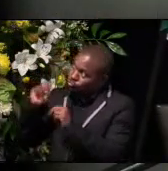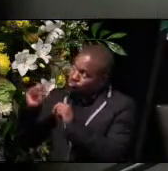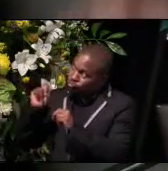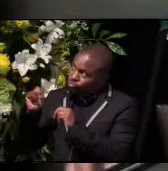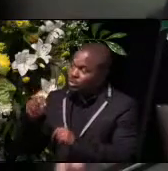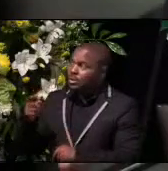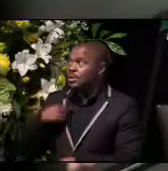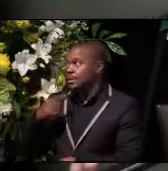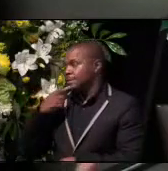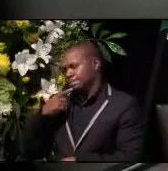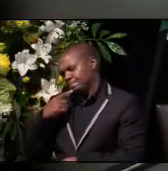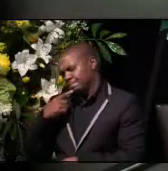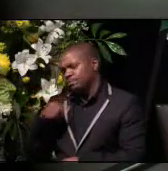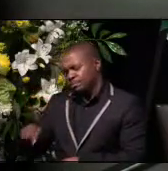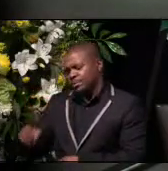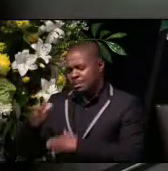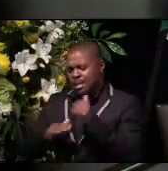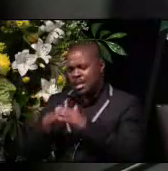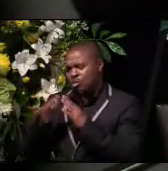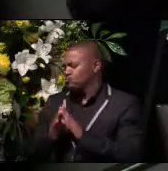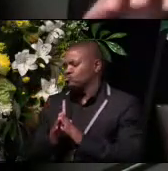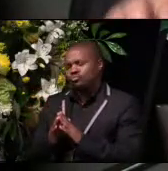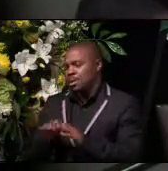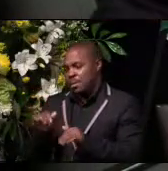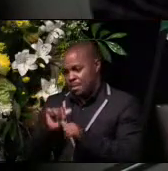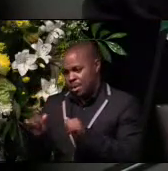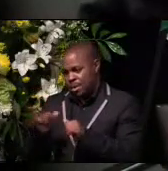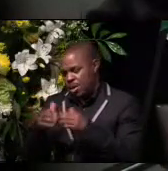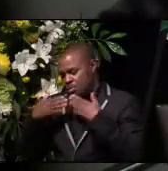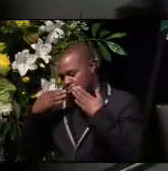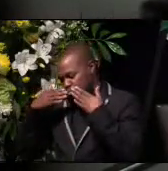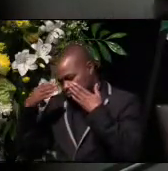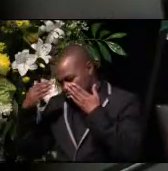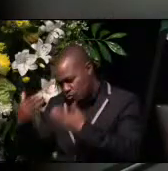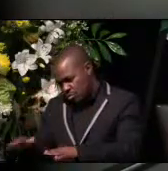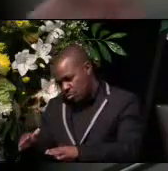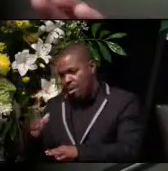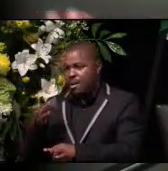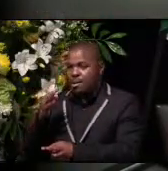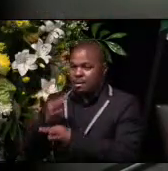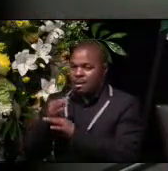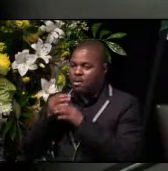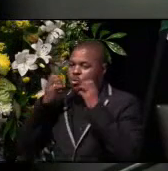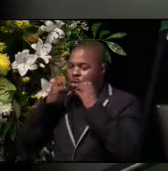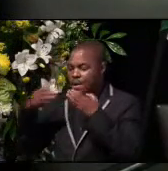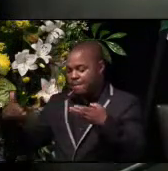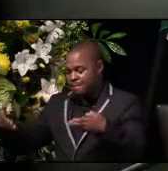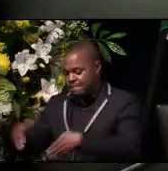are not going to build our house there we are giving this over for the burial of uh